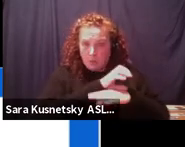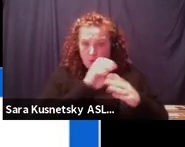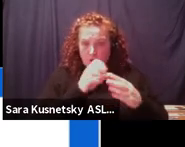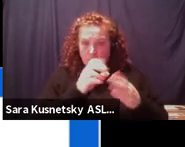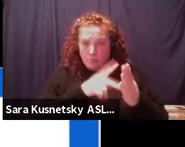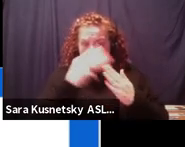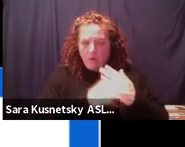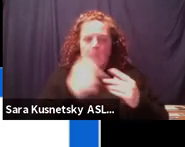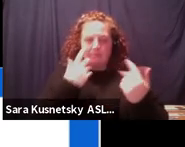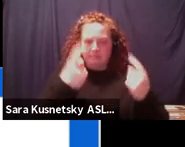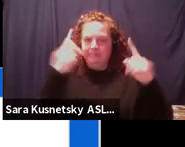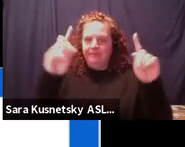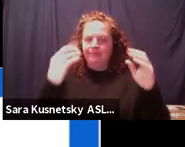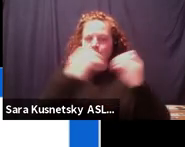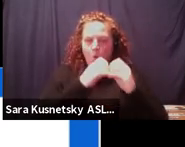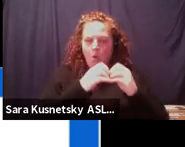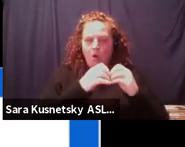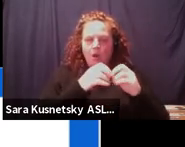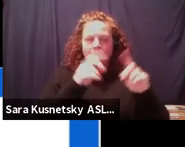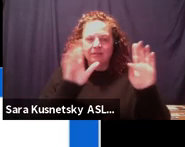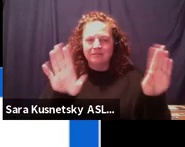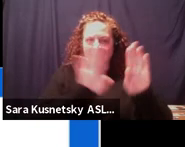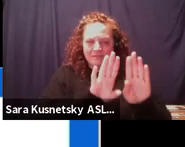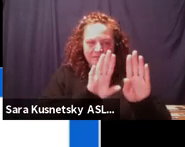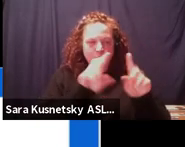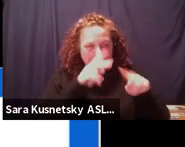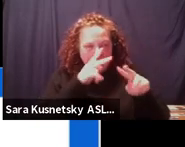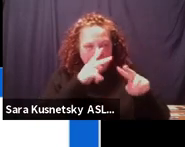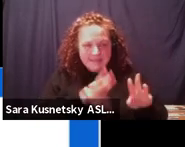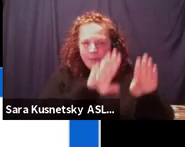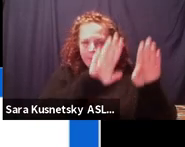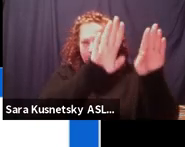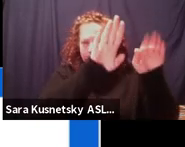has success plan capabilities. It offers better opportunities for